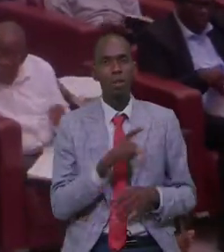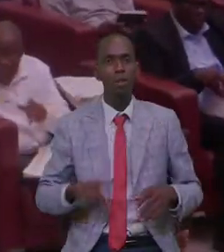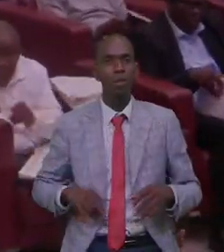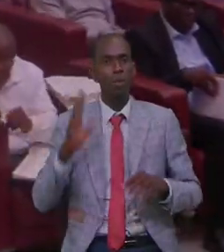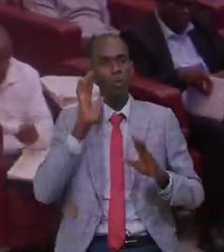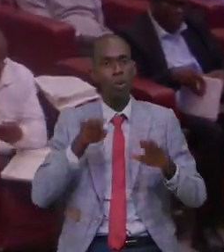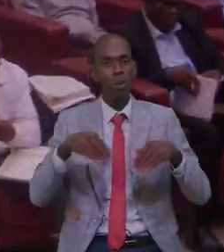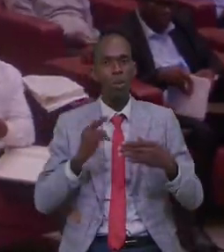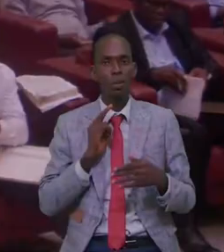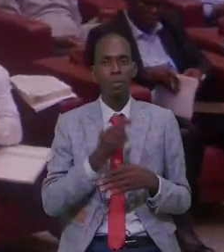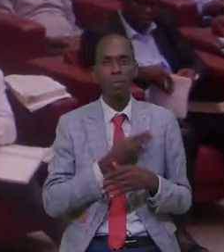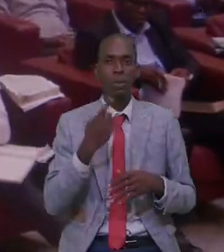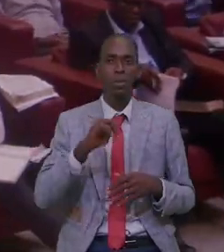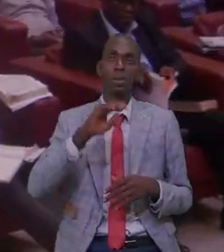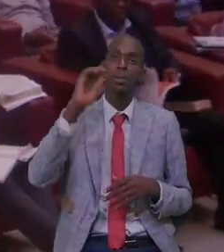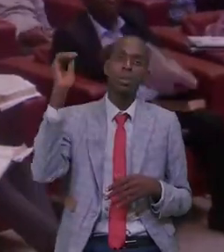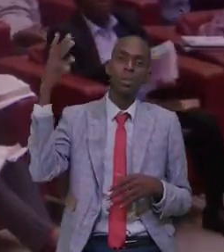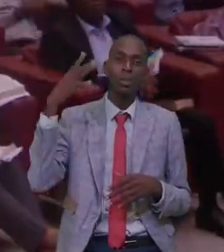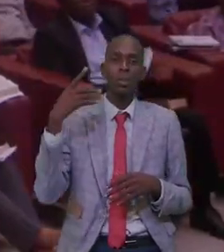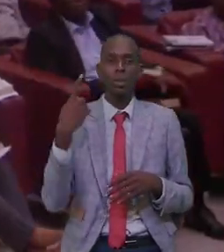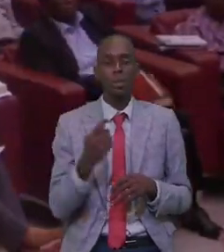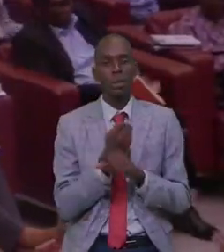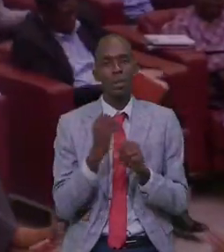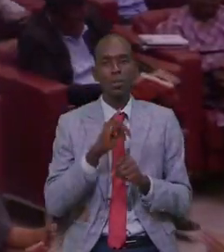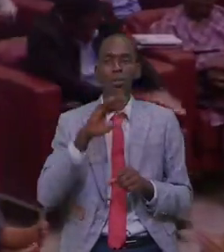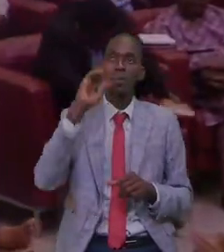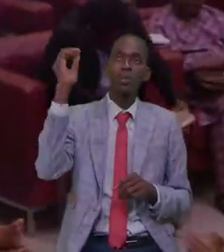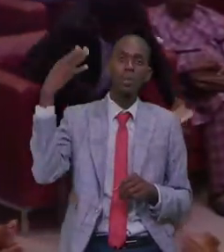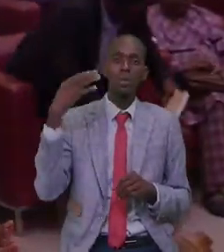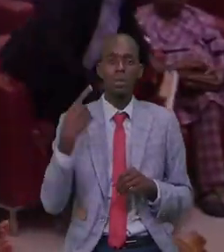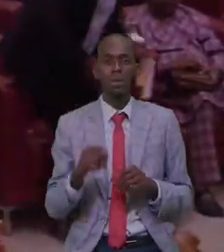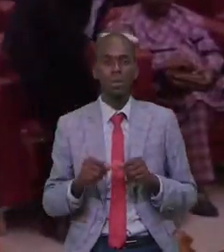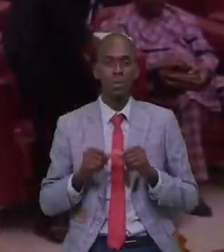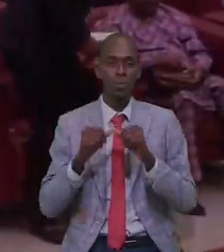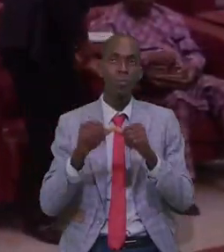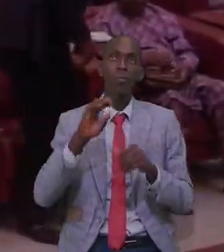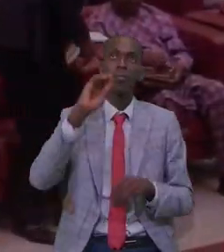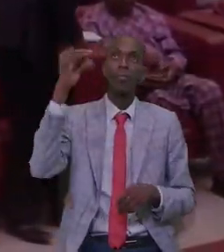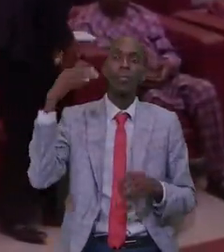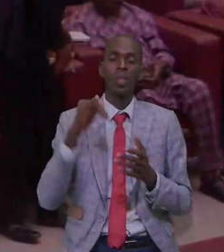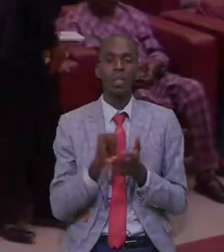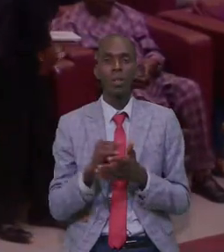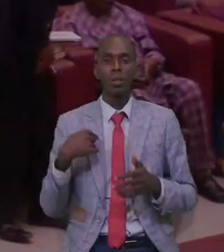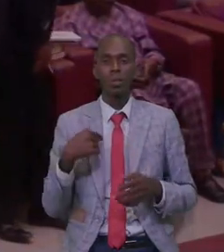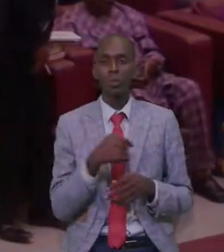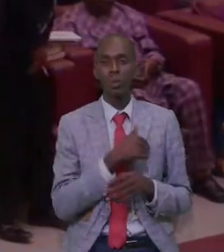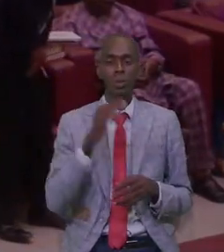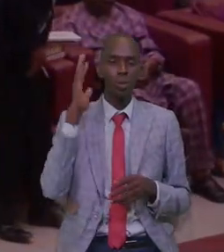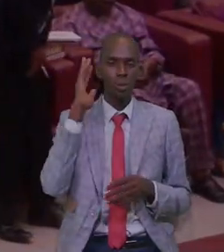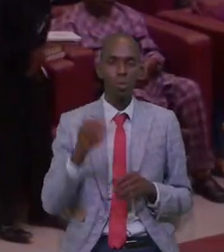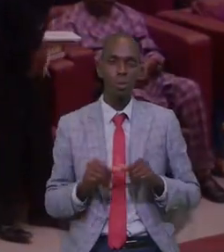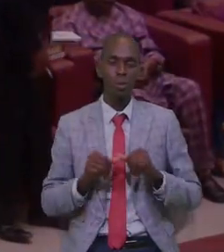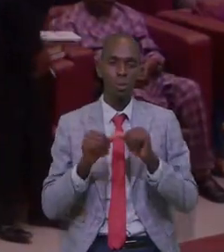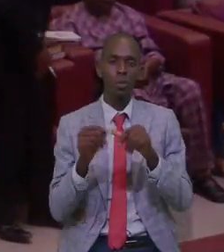grace, saving grace, sanctifying grace, sustaining grace, that will be steadfast until that